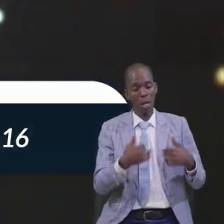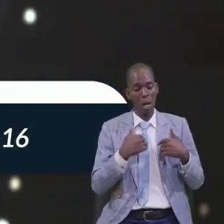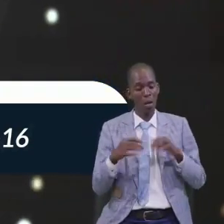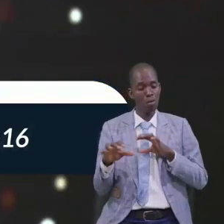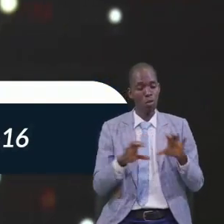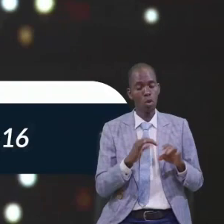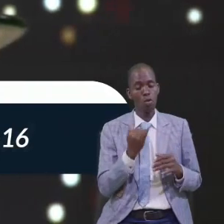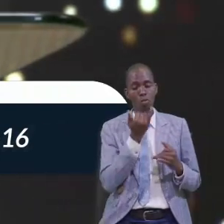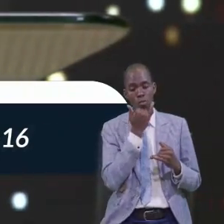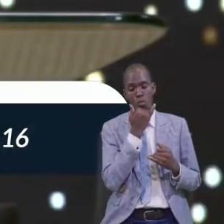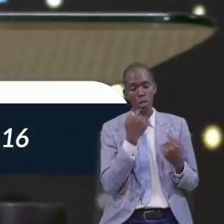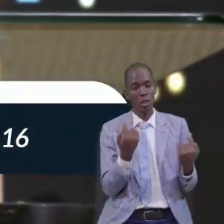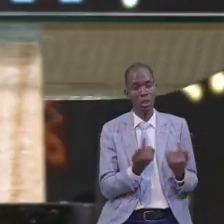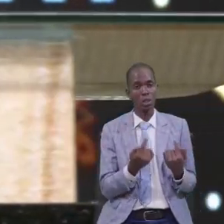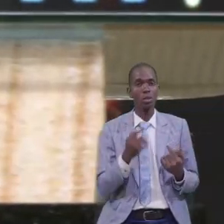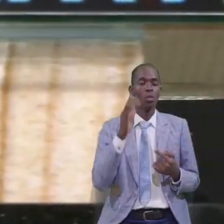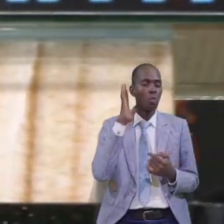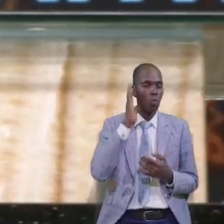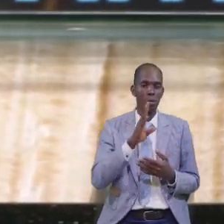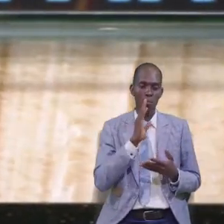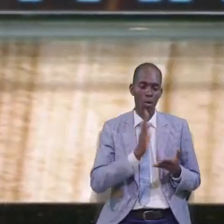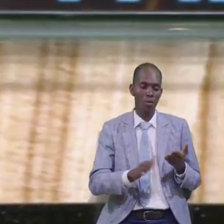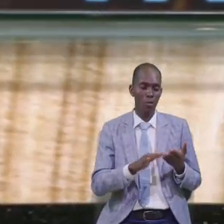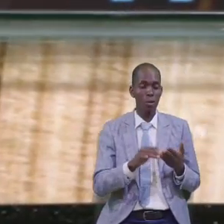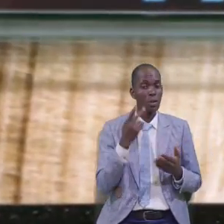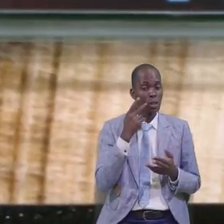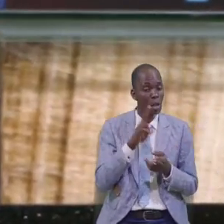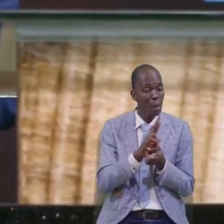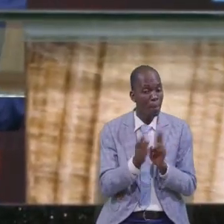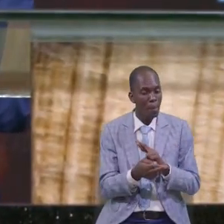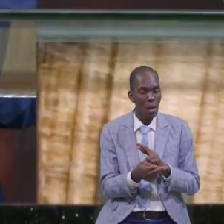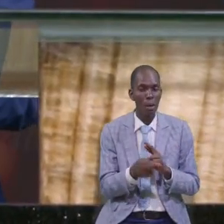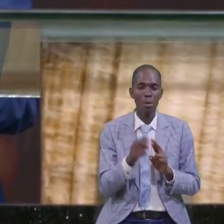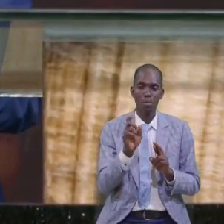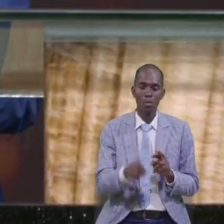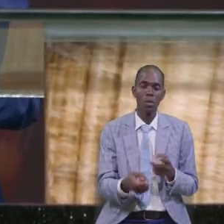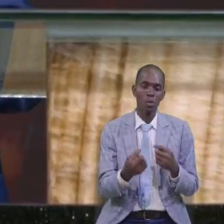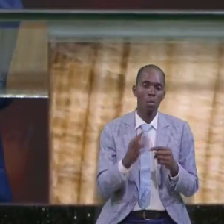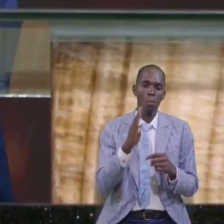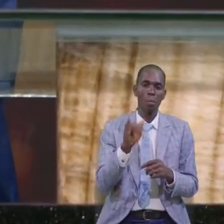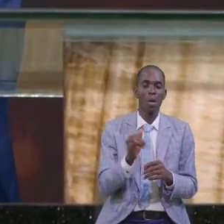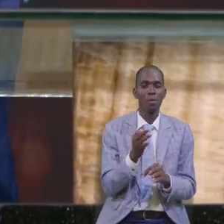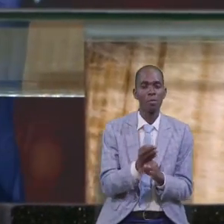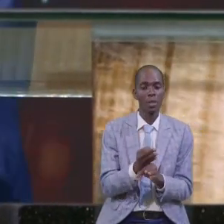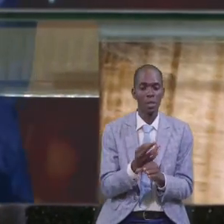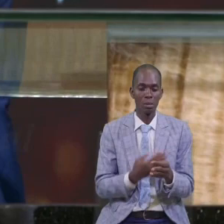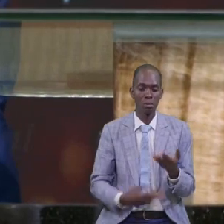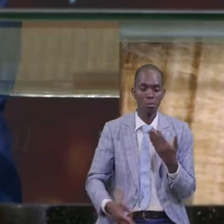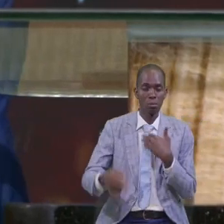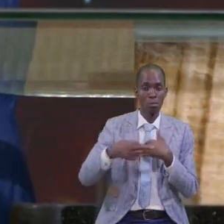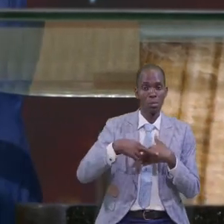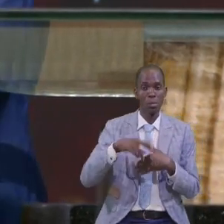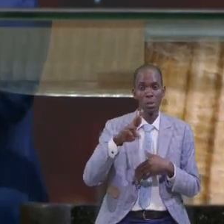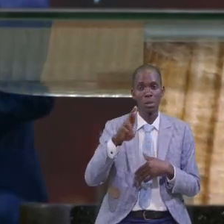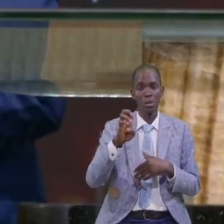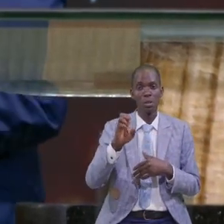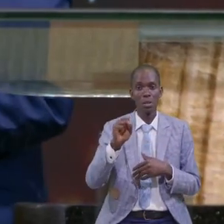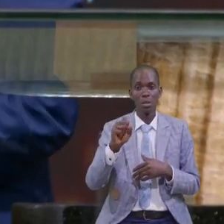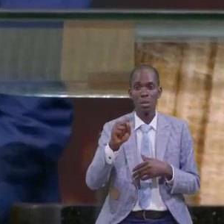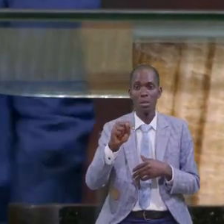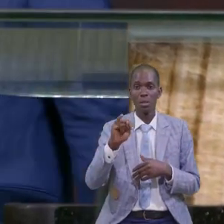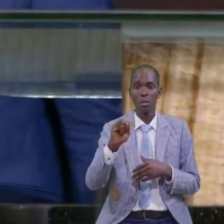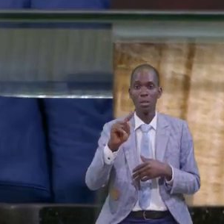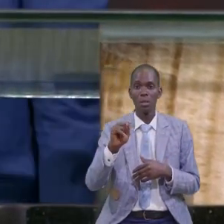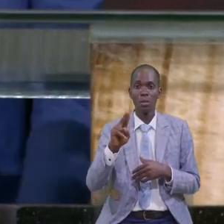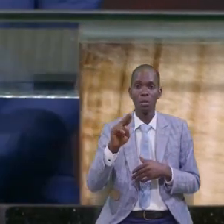be forgiven him. Repentance is by faith. The restitution is by faith. The relationship we have